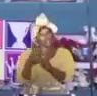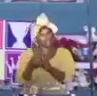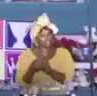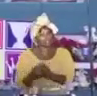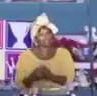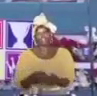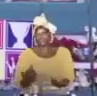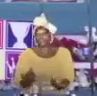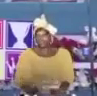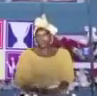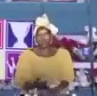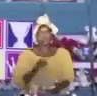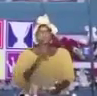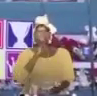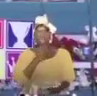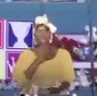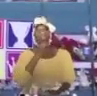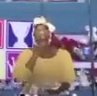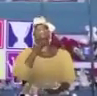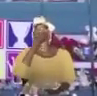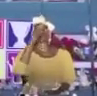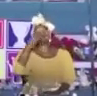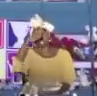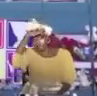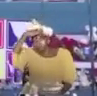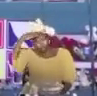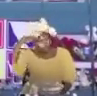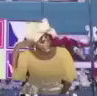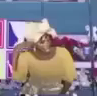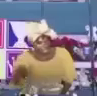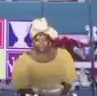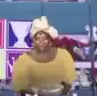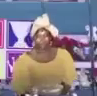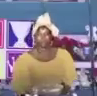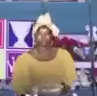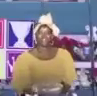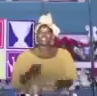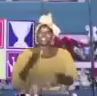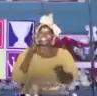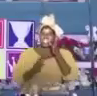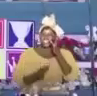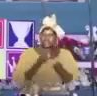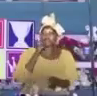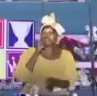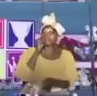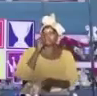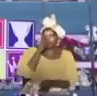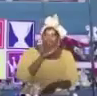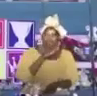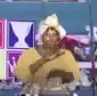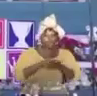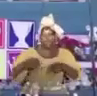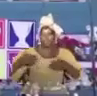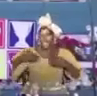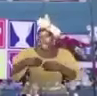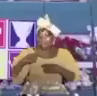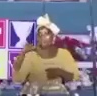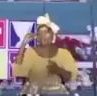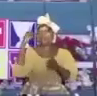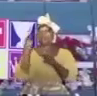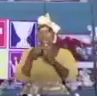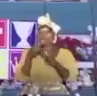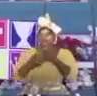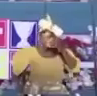Beyond the sound of your voice, beyond your sweating and rolling from left to right, if there is no word compliancy to your